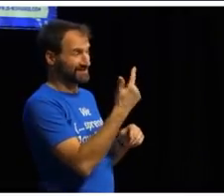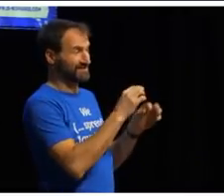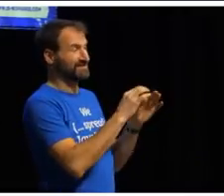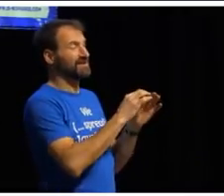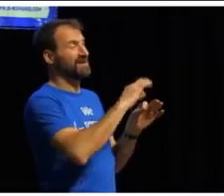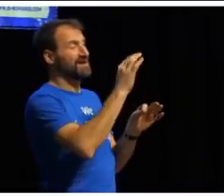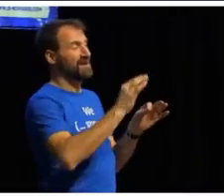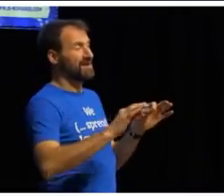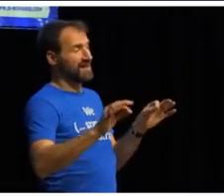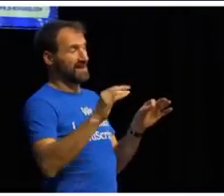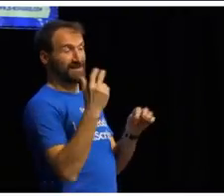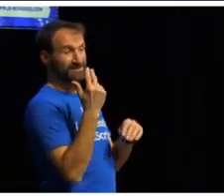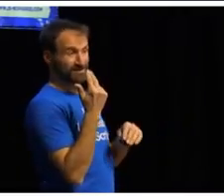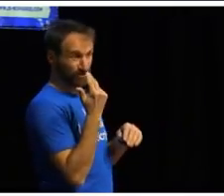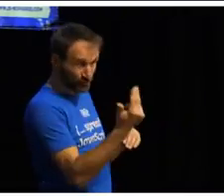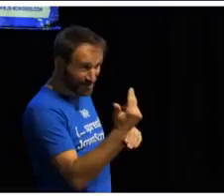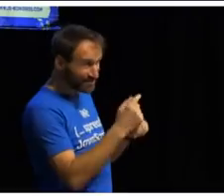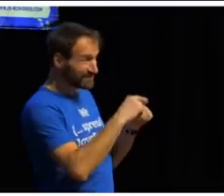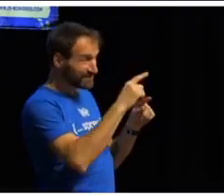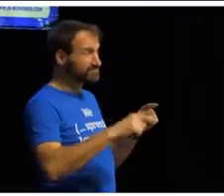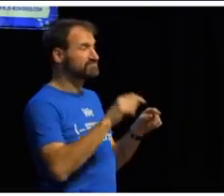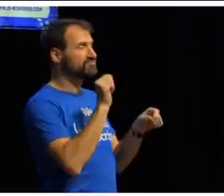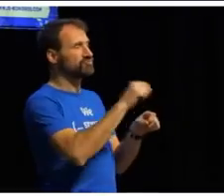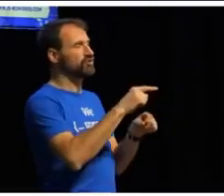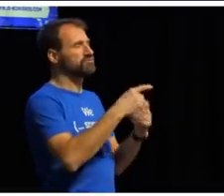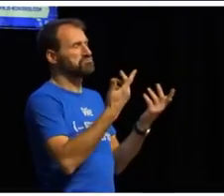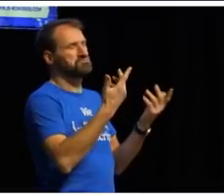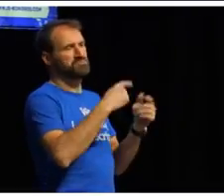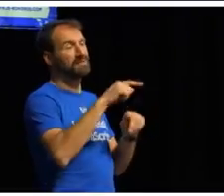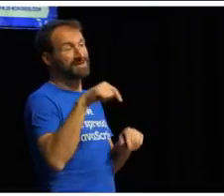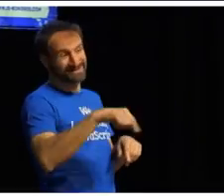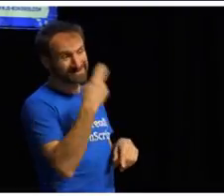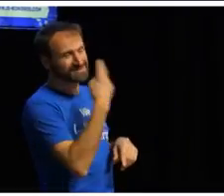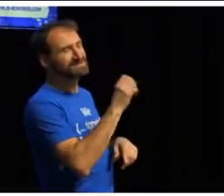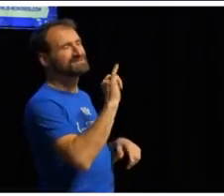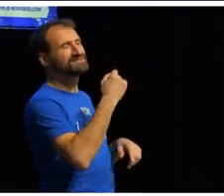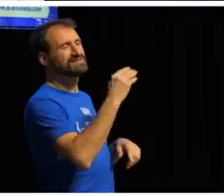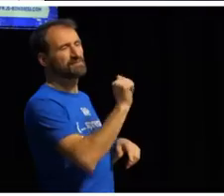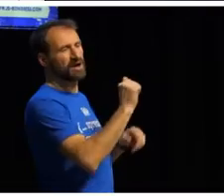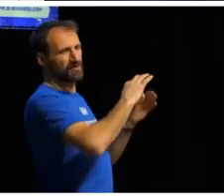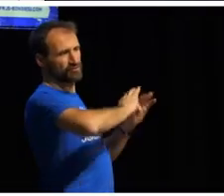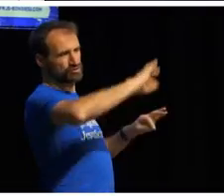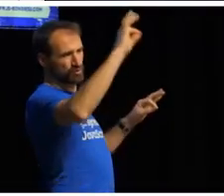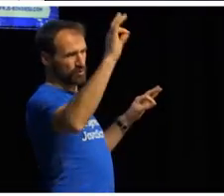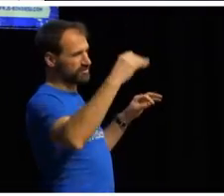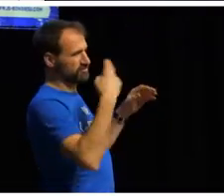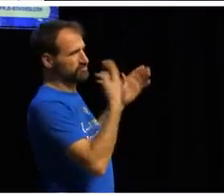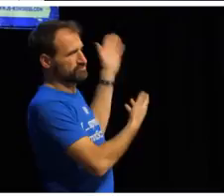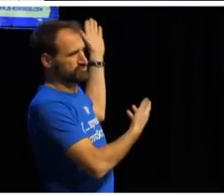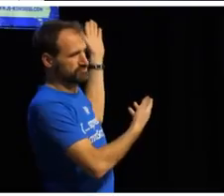several of some. But in our case, it's a sigmoid function. And the sigmoid function is displayed on your right